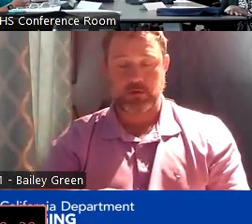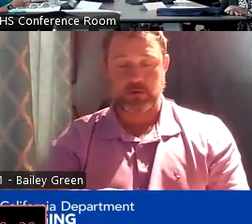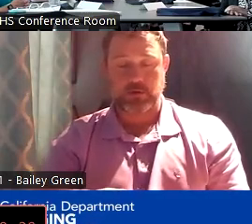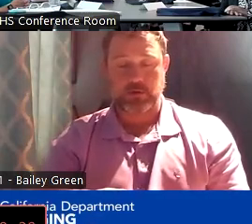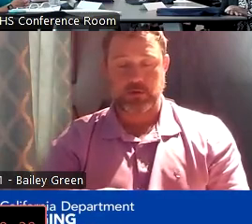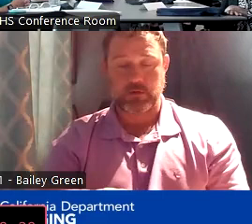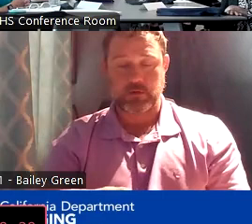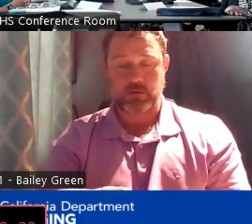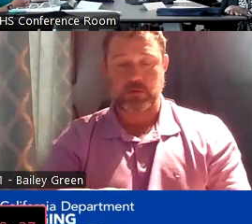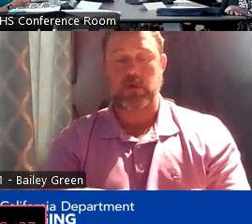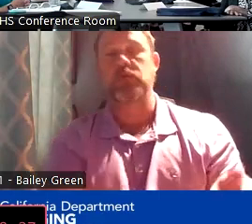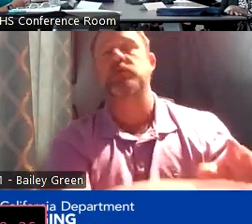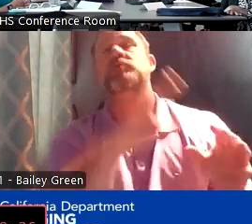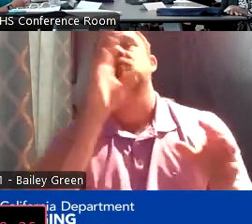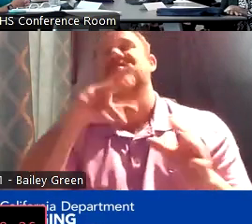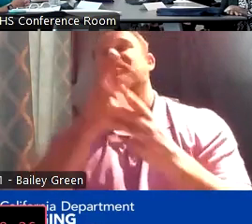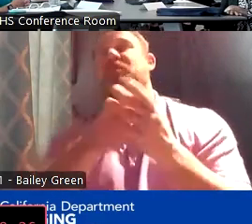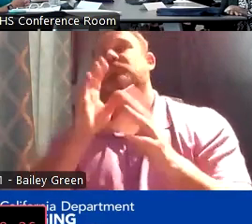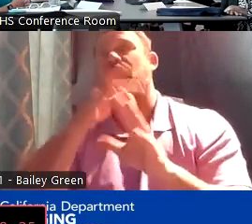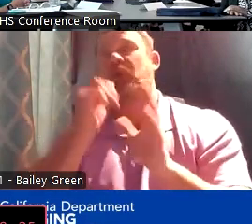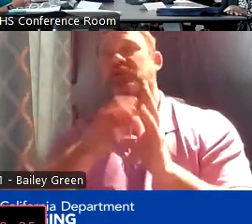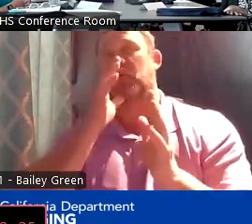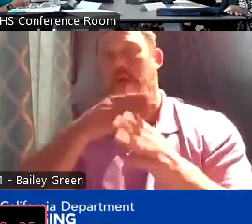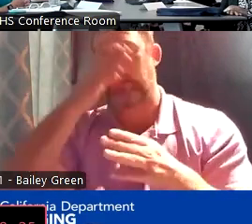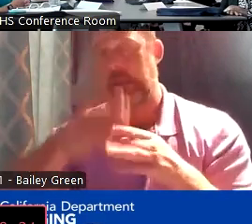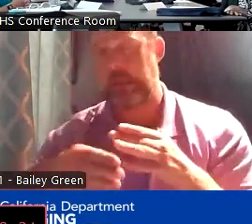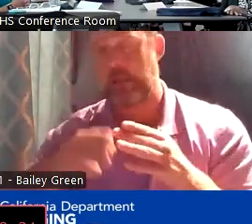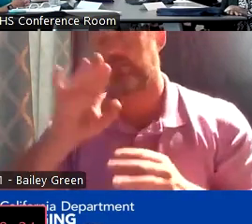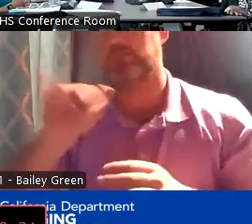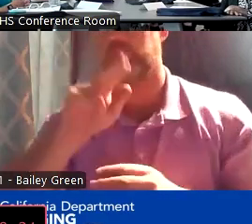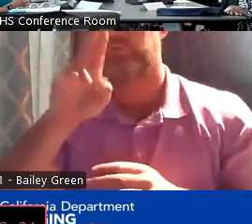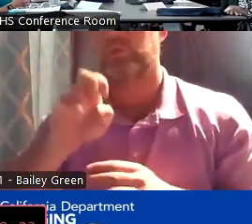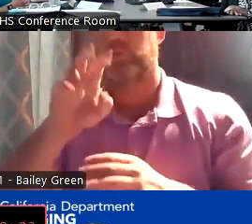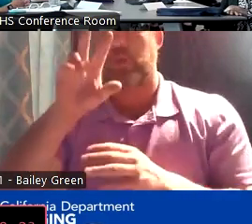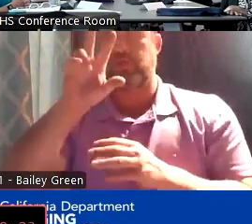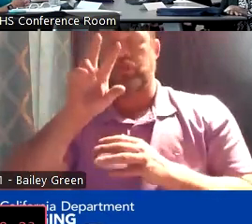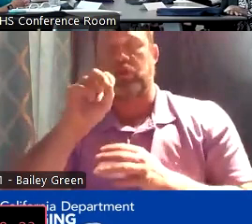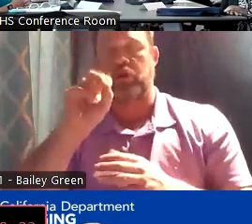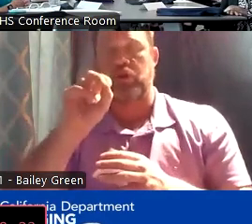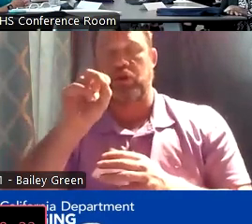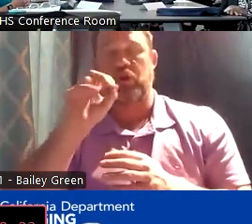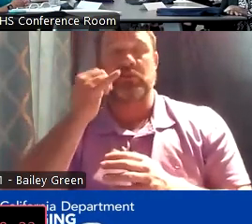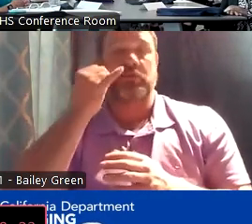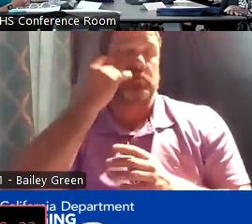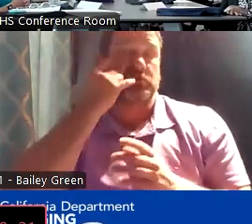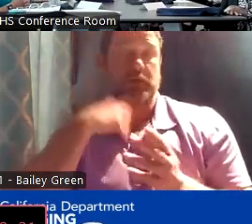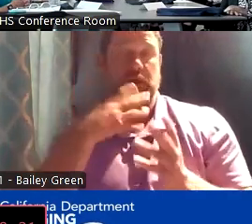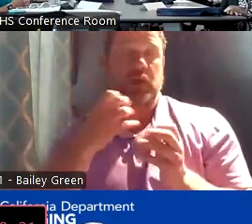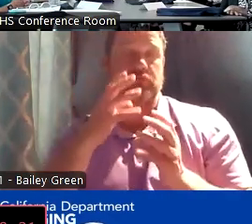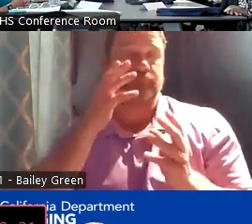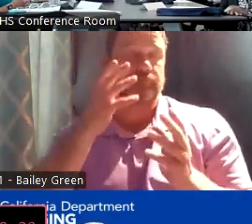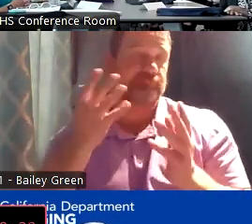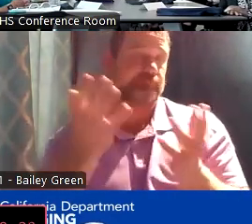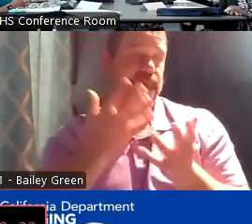training project is going to end as of June 30th, unless we can scare up at least